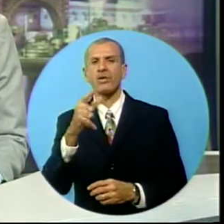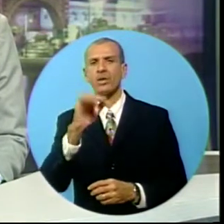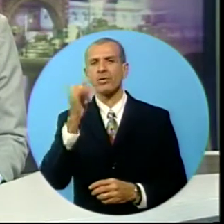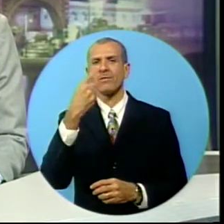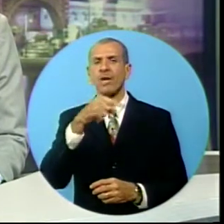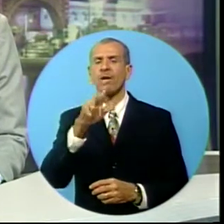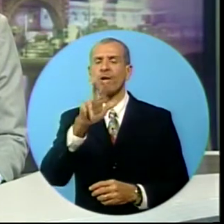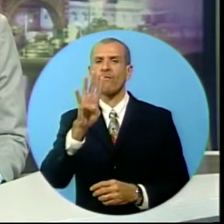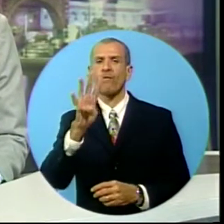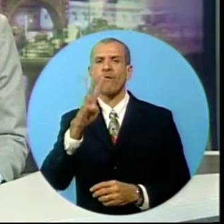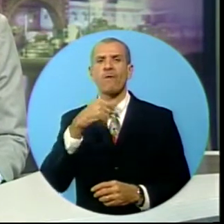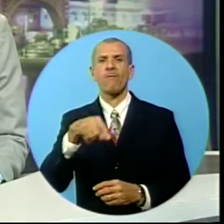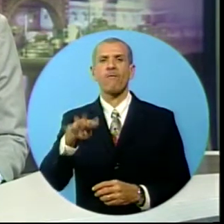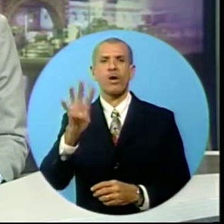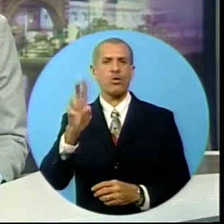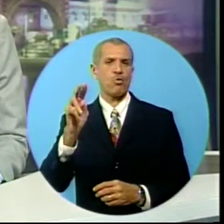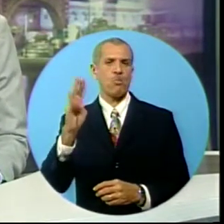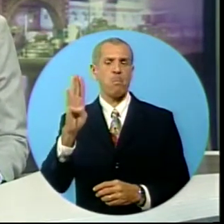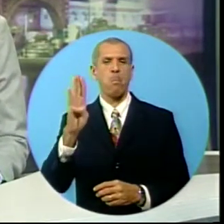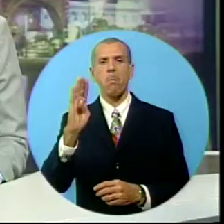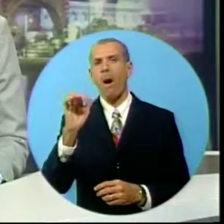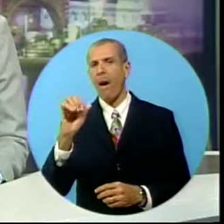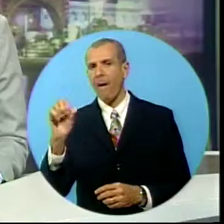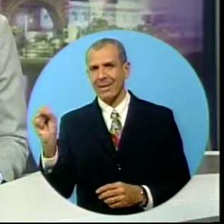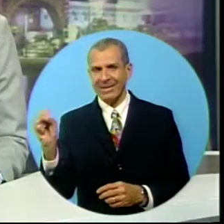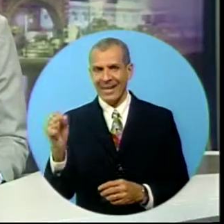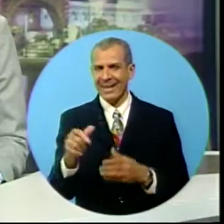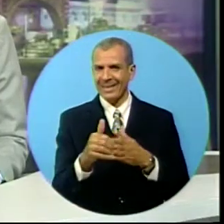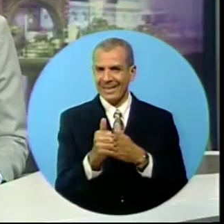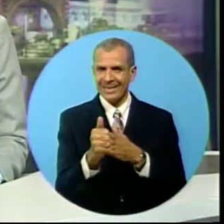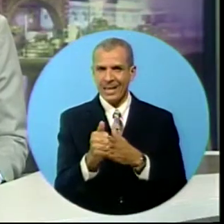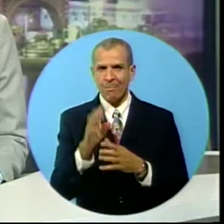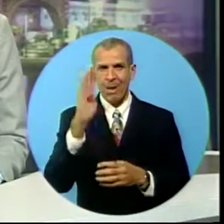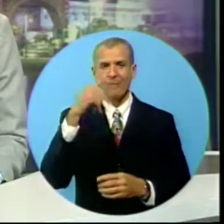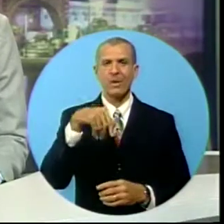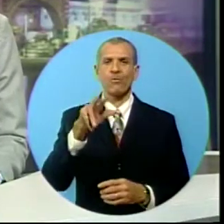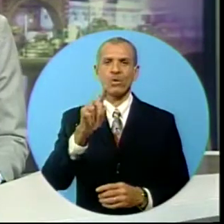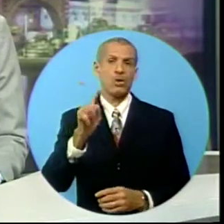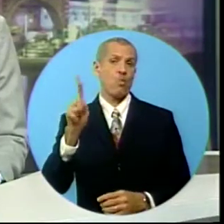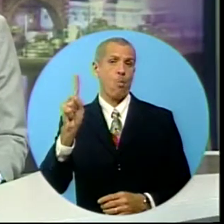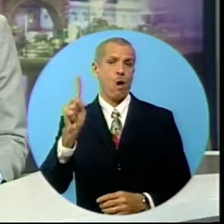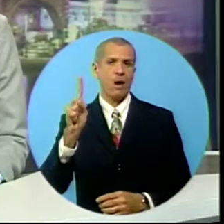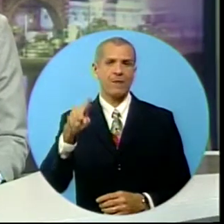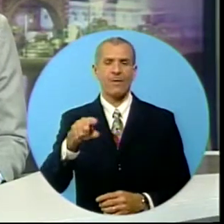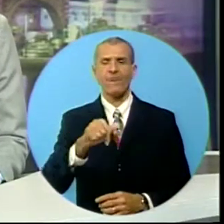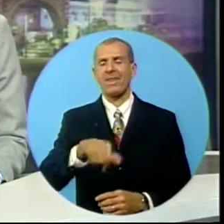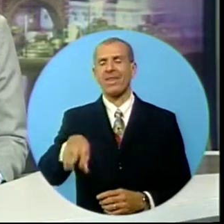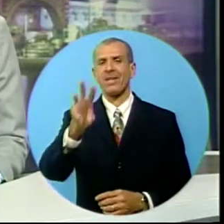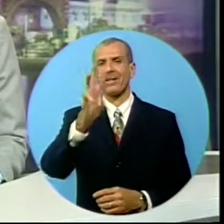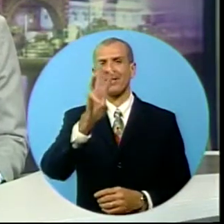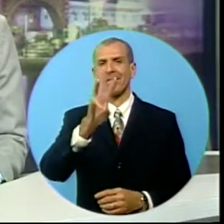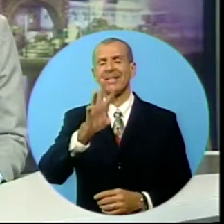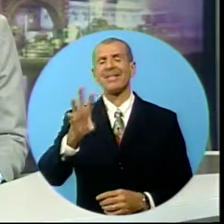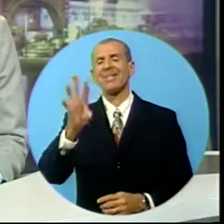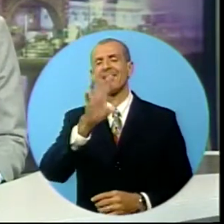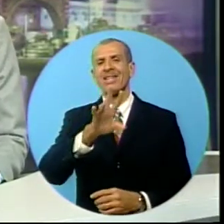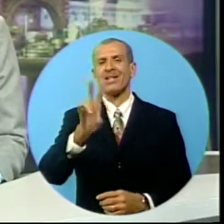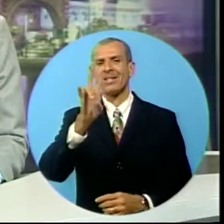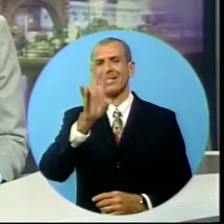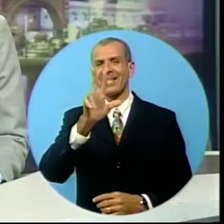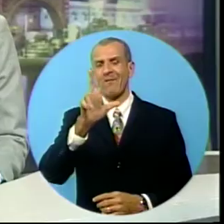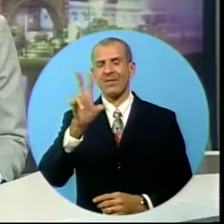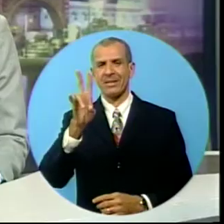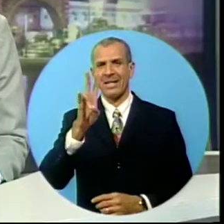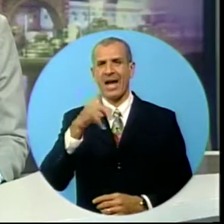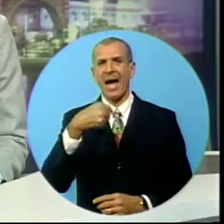34 from 42 balls with the leading scores there bravo chipping in with 31 from 37 while there were two wickets apiece